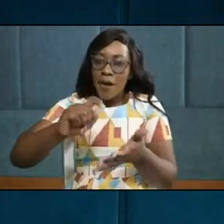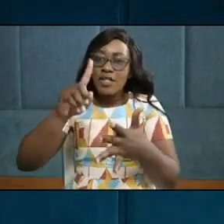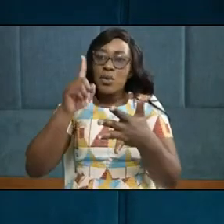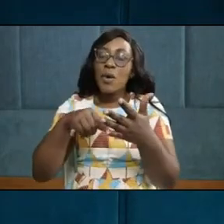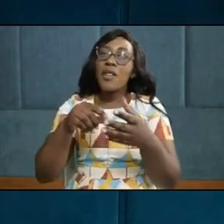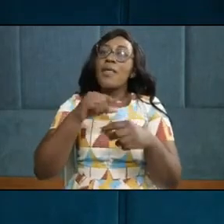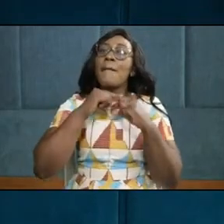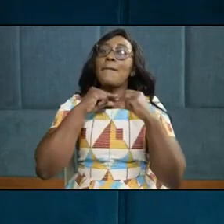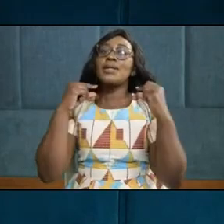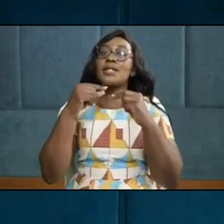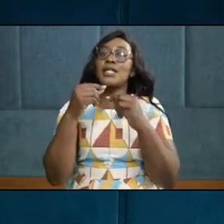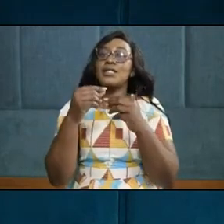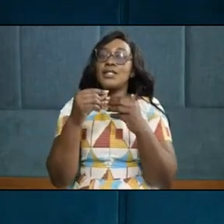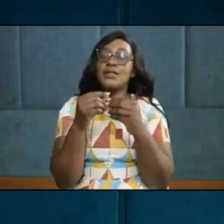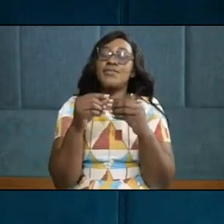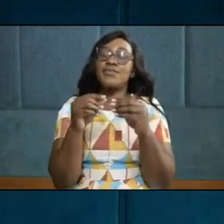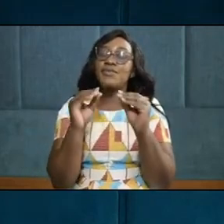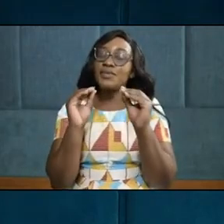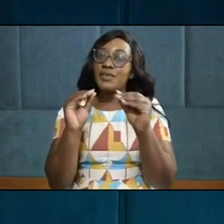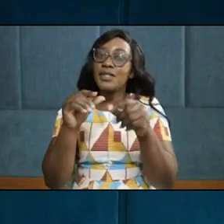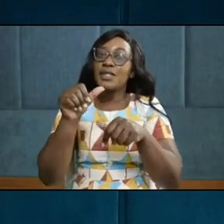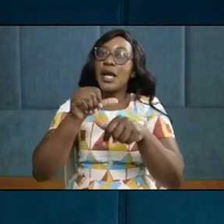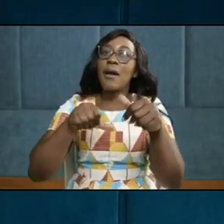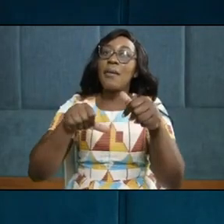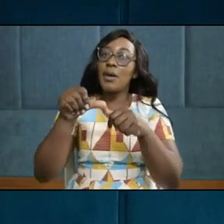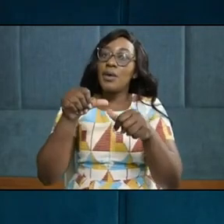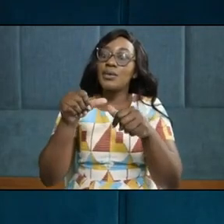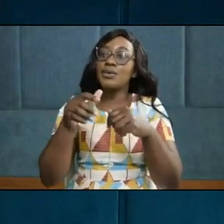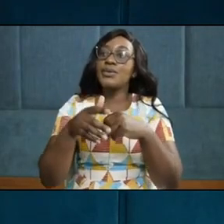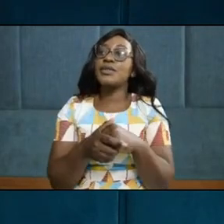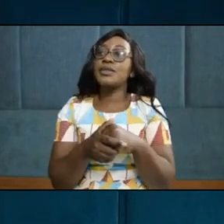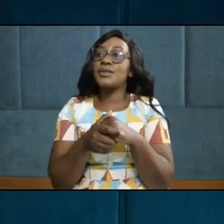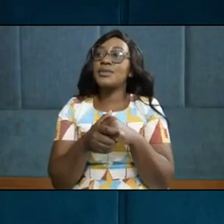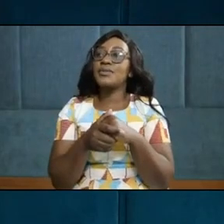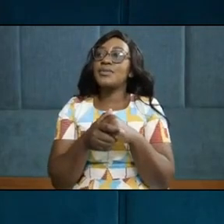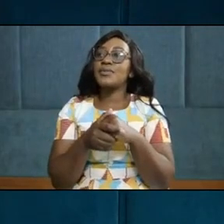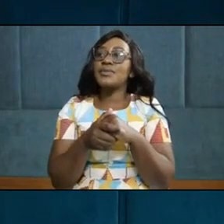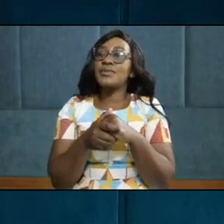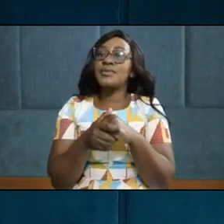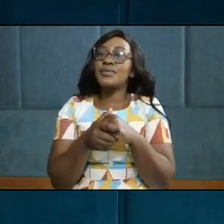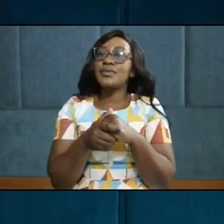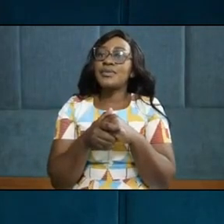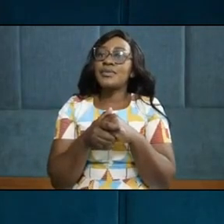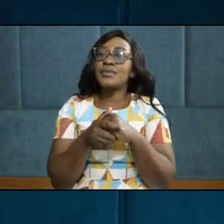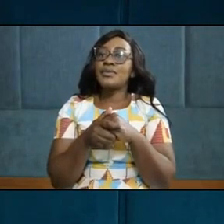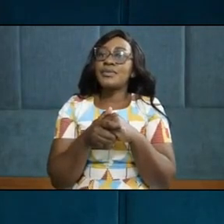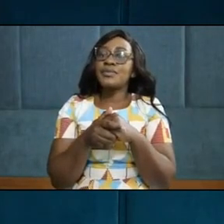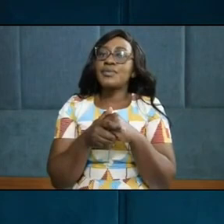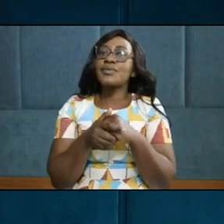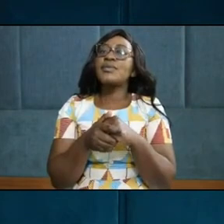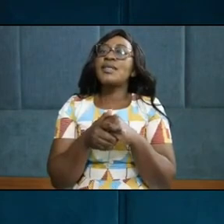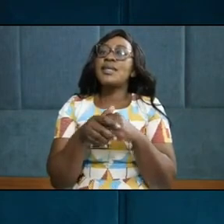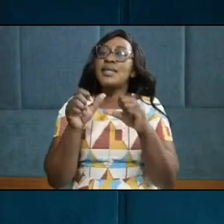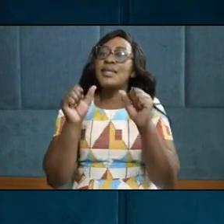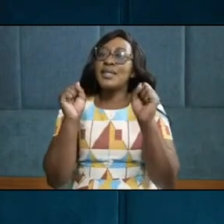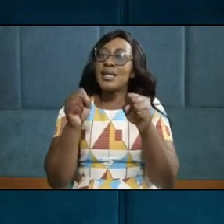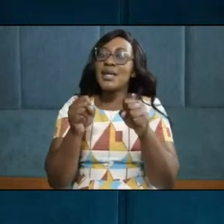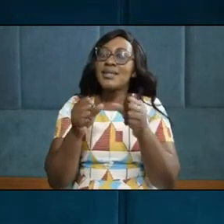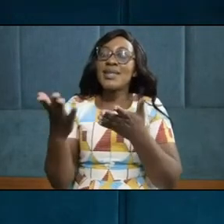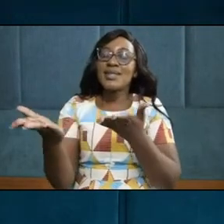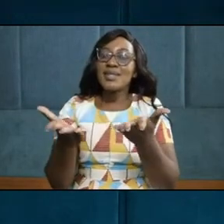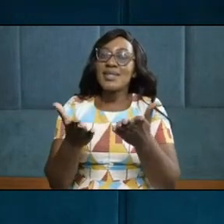teaching yes. about. And also, we can write the verse that the pastor is going to be preaching. Yes. So we serve a mighty